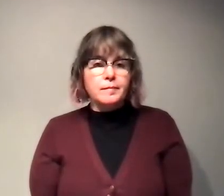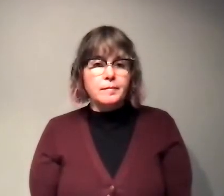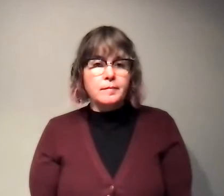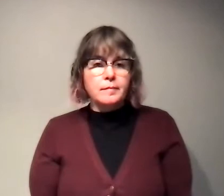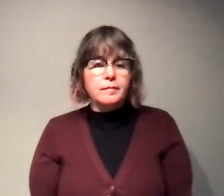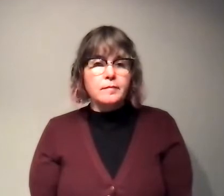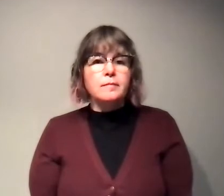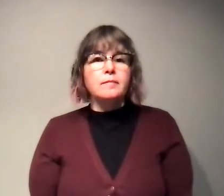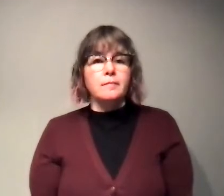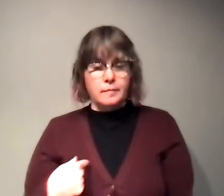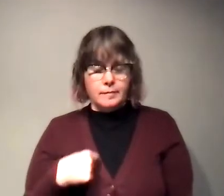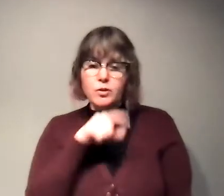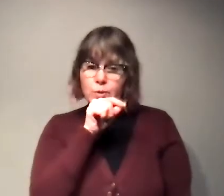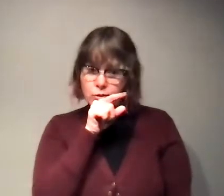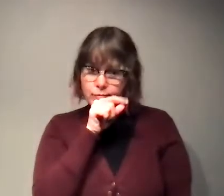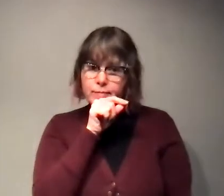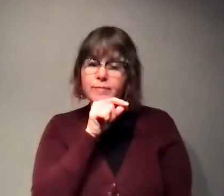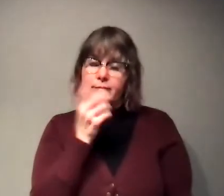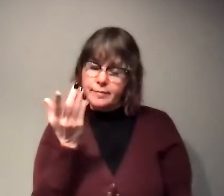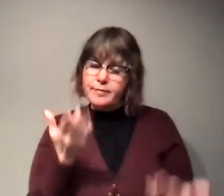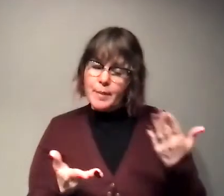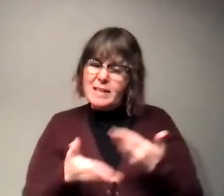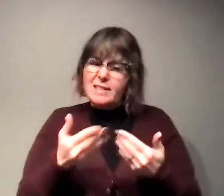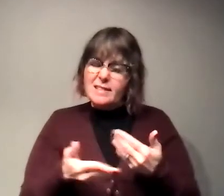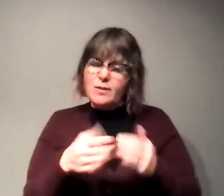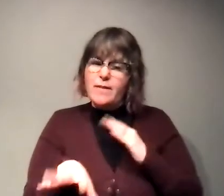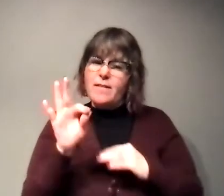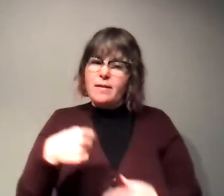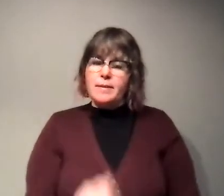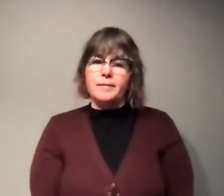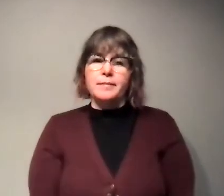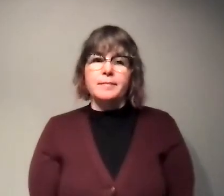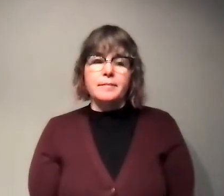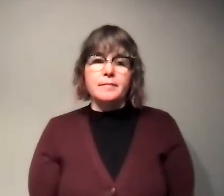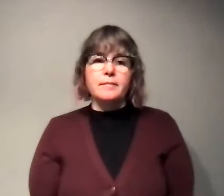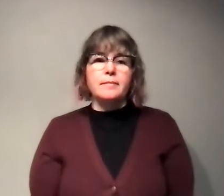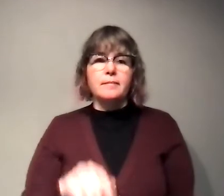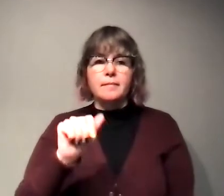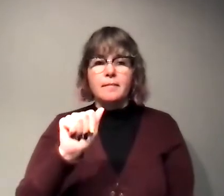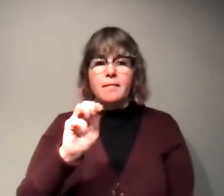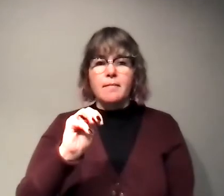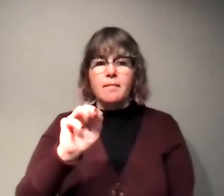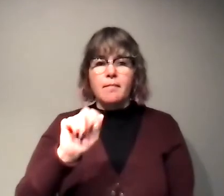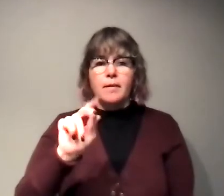I am on Twitter. That's probably the easiest way to find me, Amanda T. Stahl.